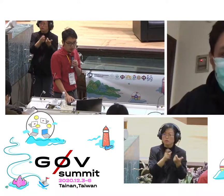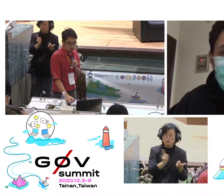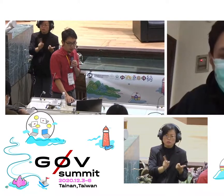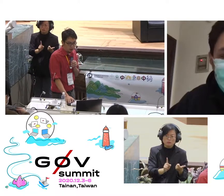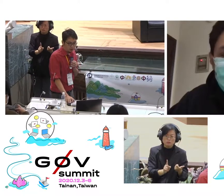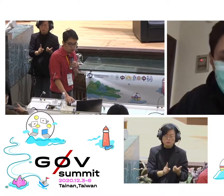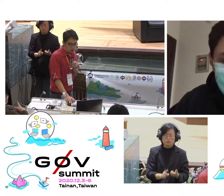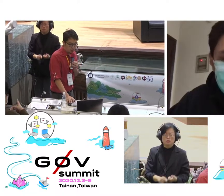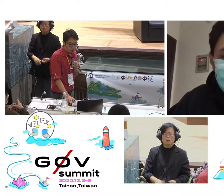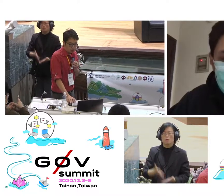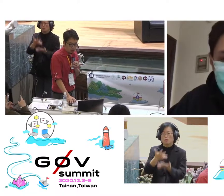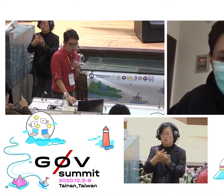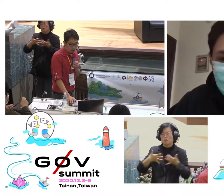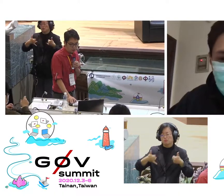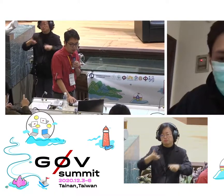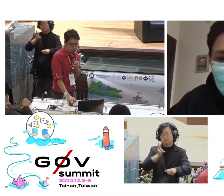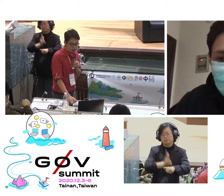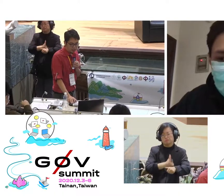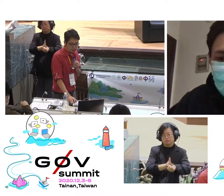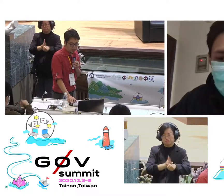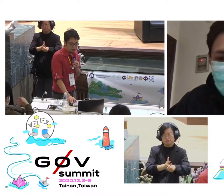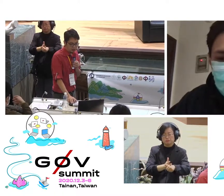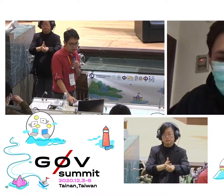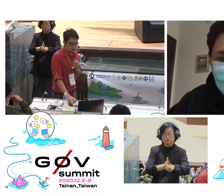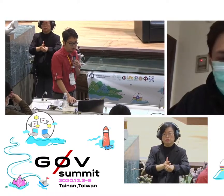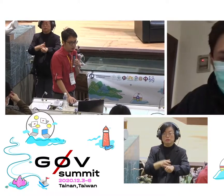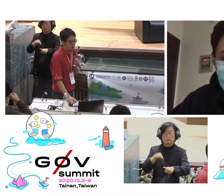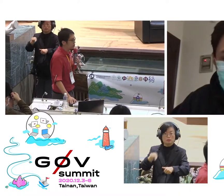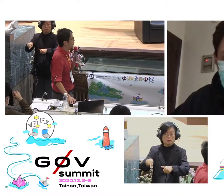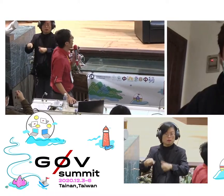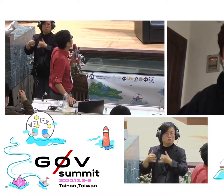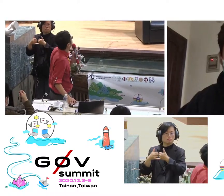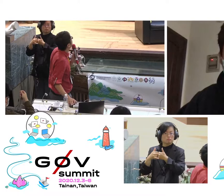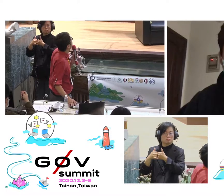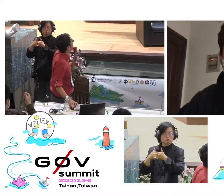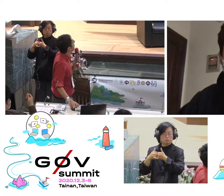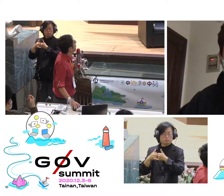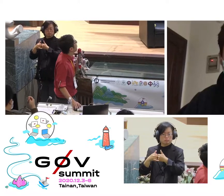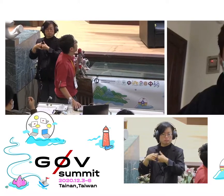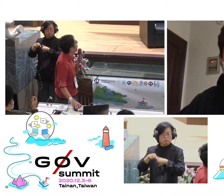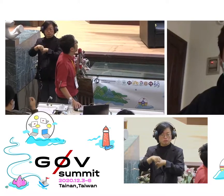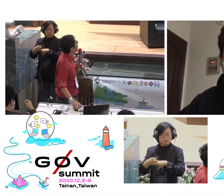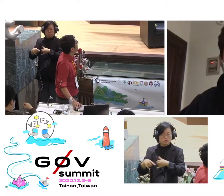Do Pakistan people have easy access to the internet?